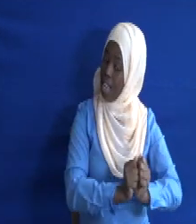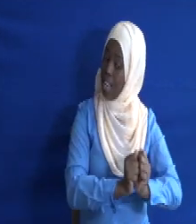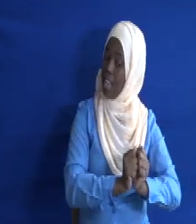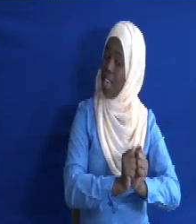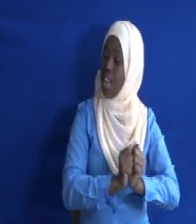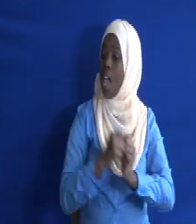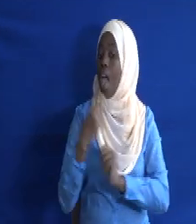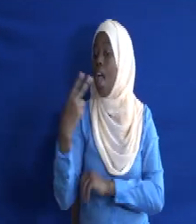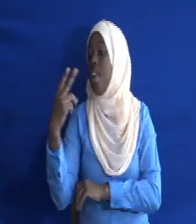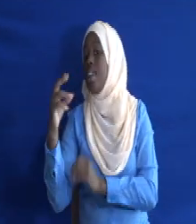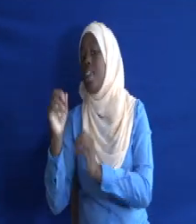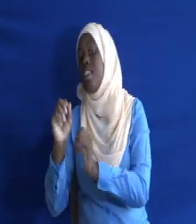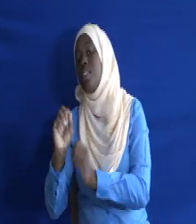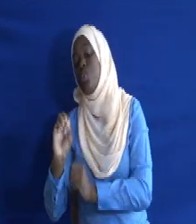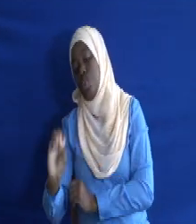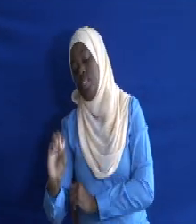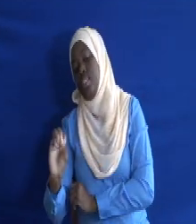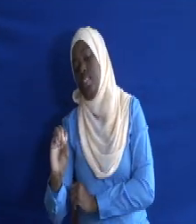and 20?